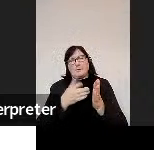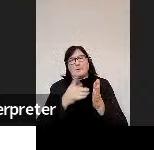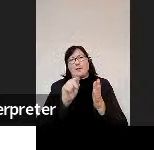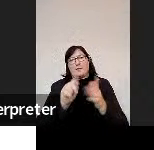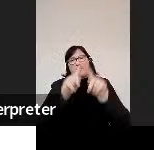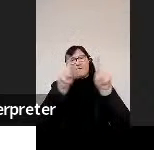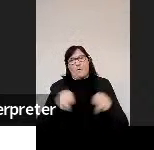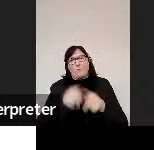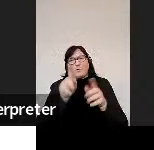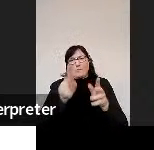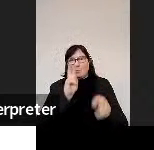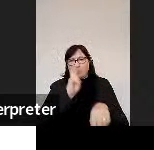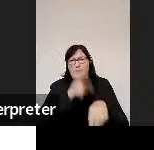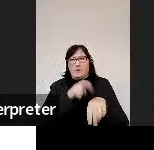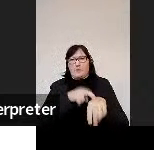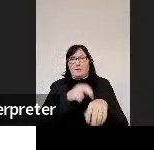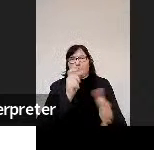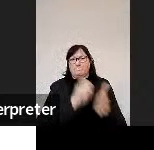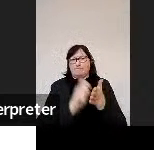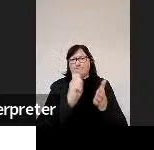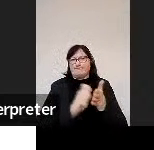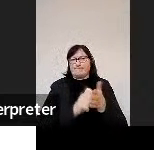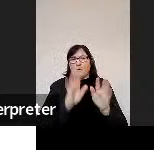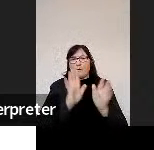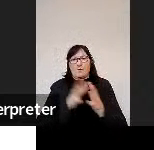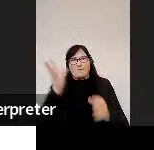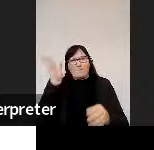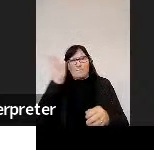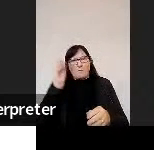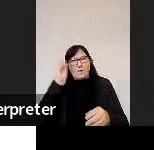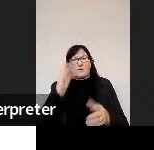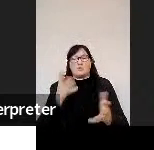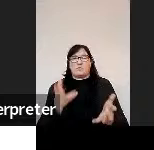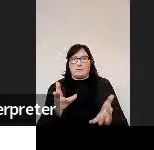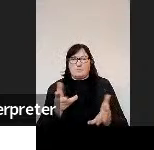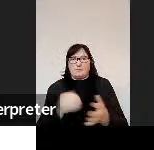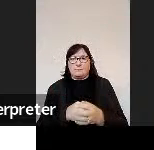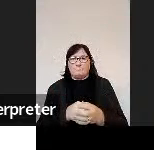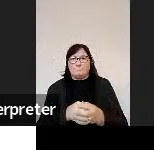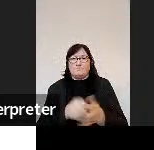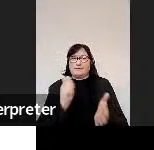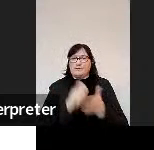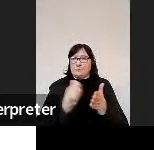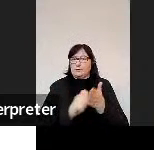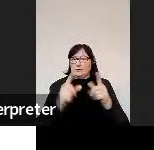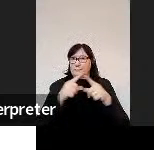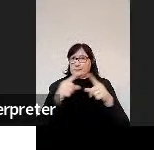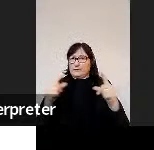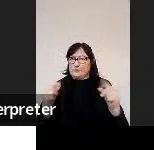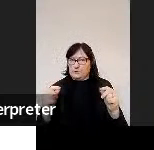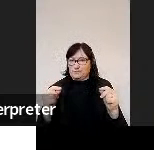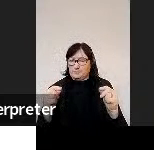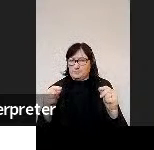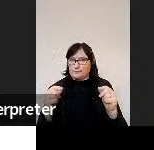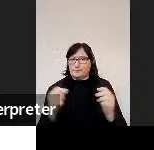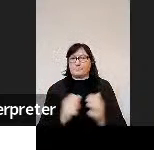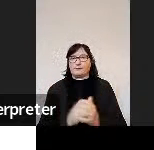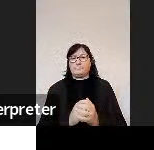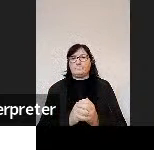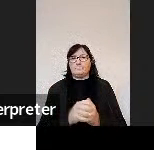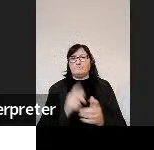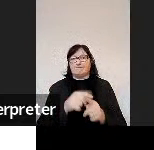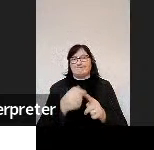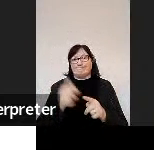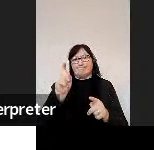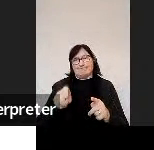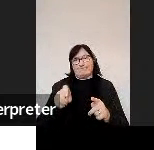of the required information. After you've completed all of the required information, you can click on the conclude